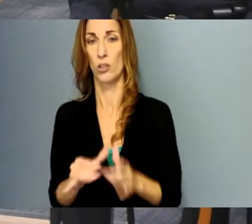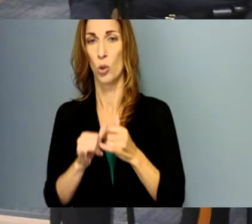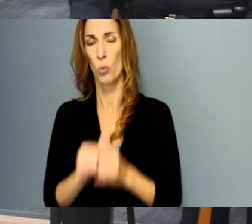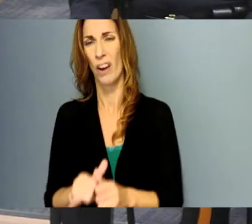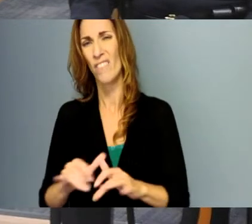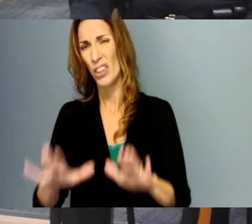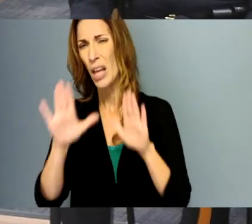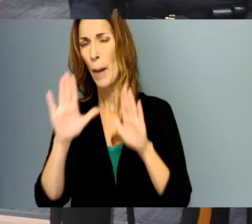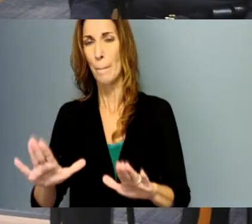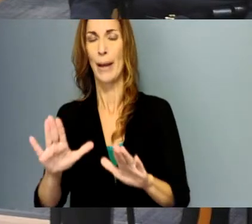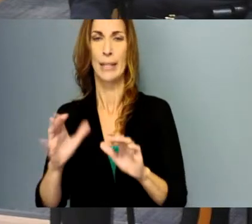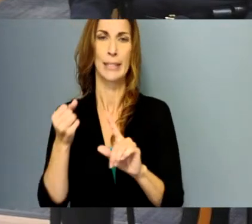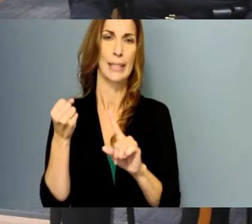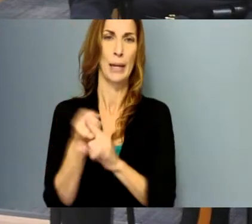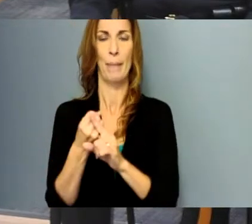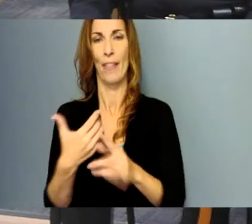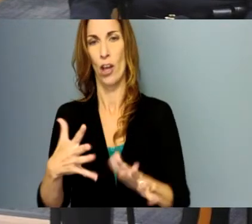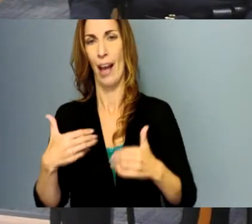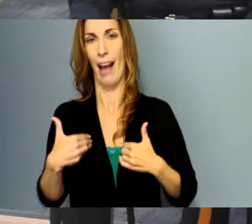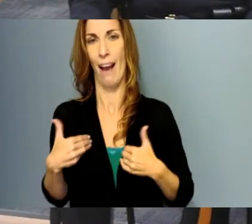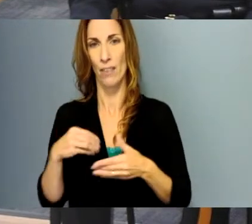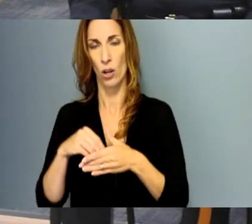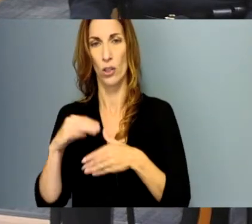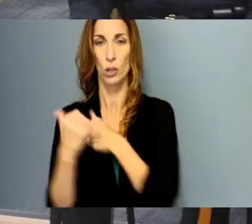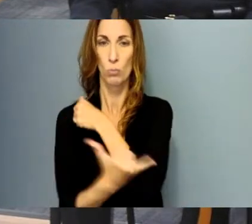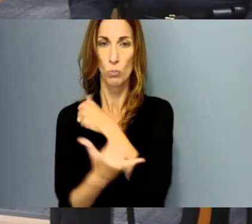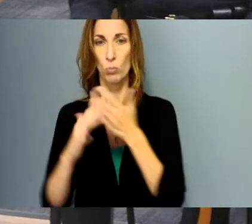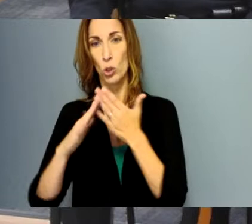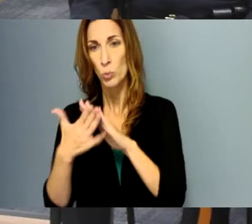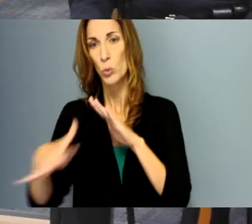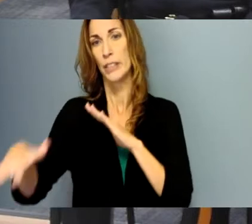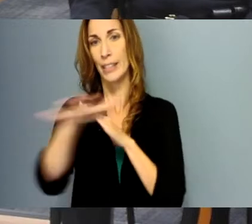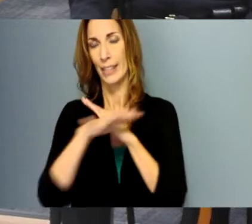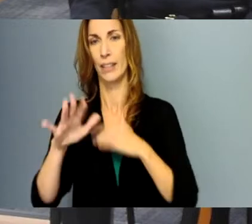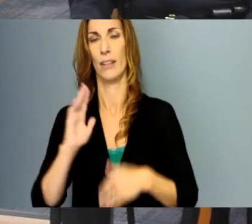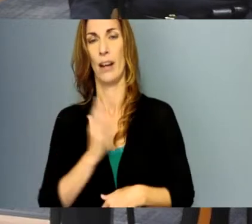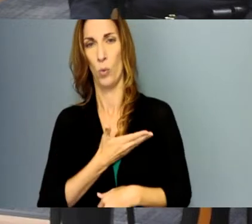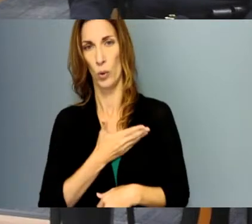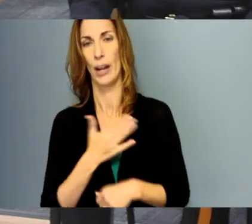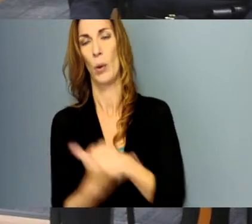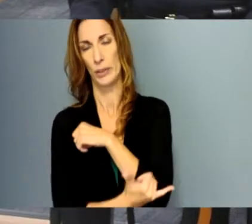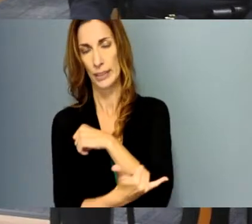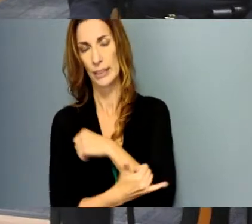are having in the community and our county. And since